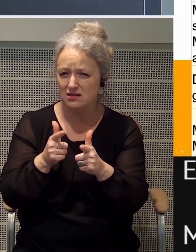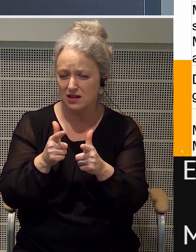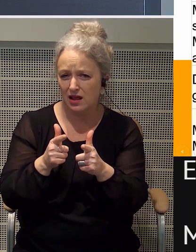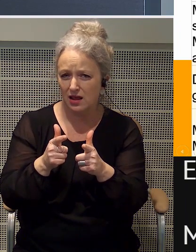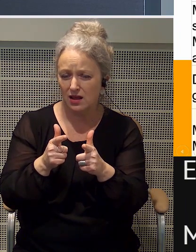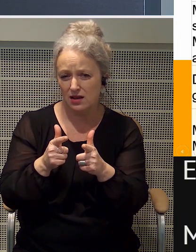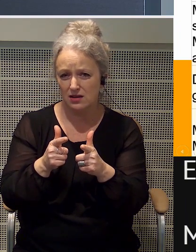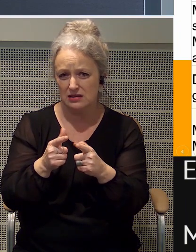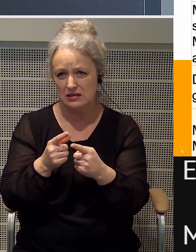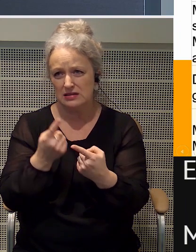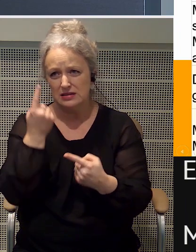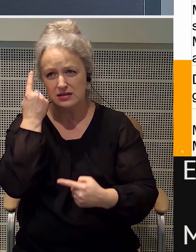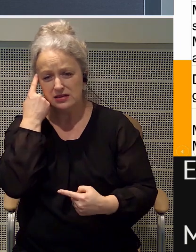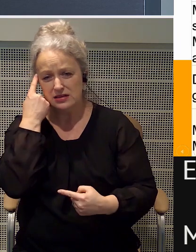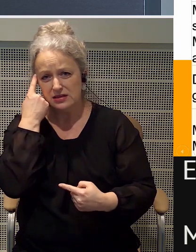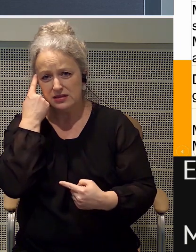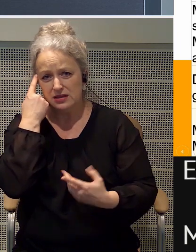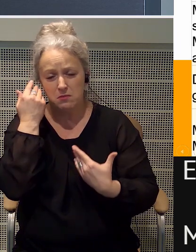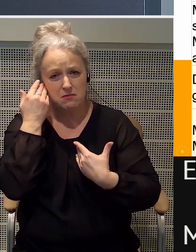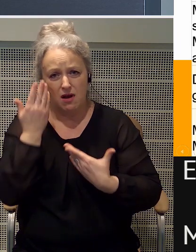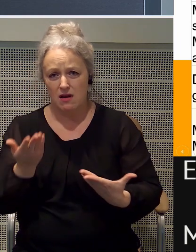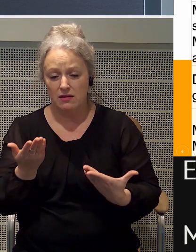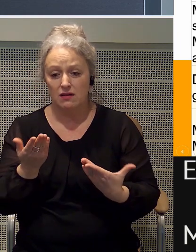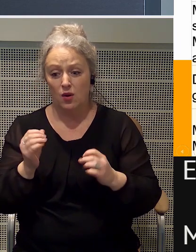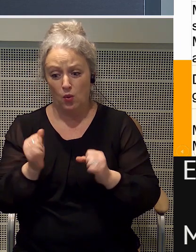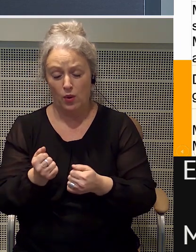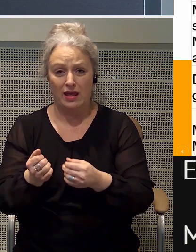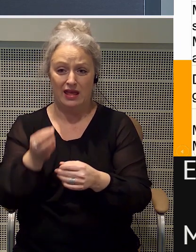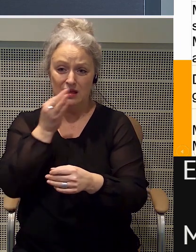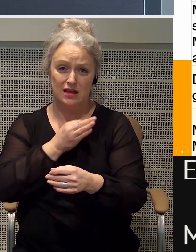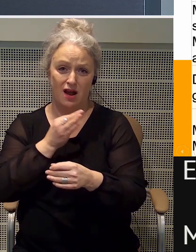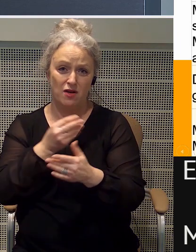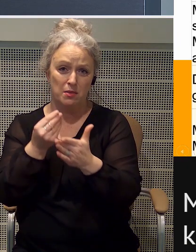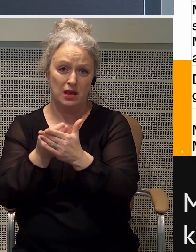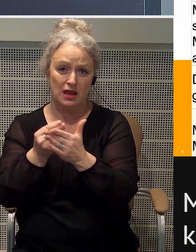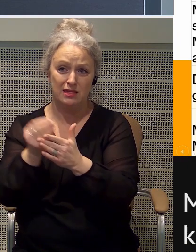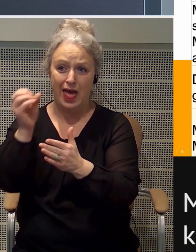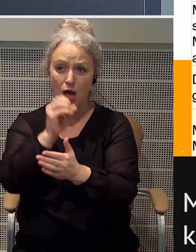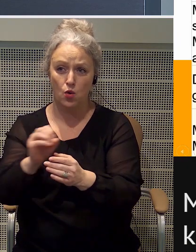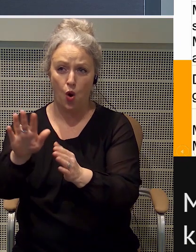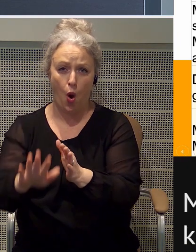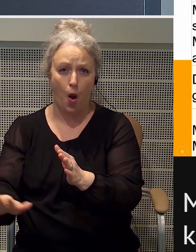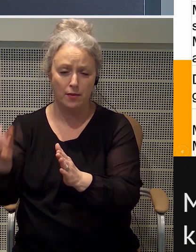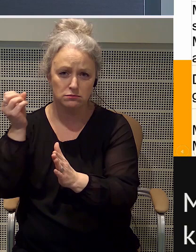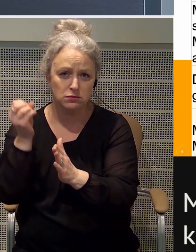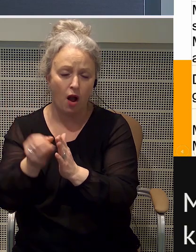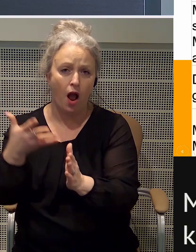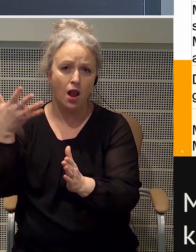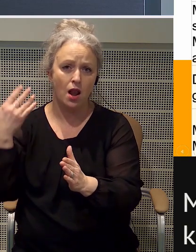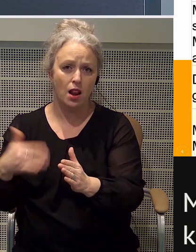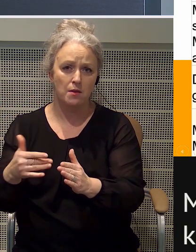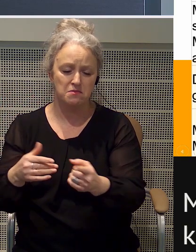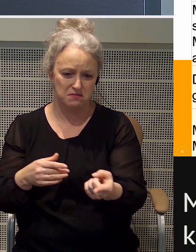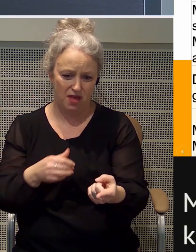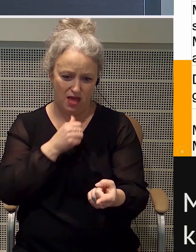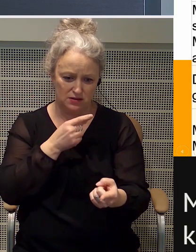And I don't know if it's realistic to negotiate on that price of 100,000, because in Europe